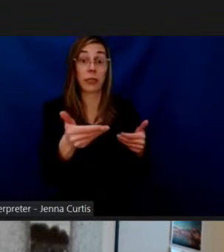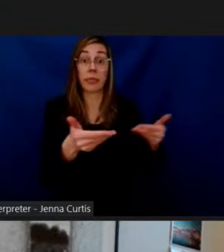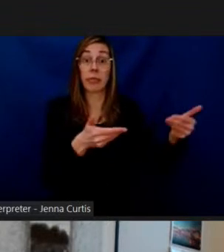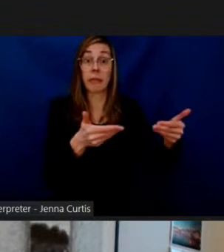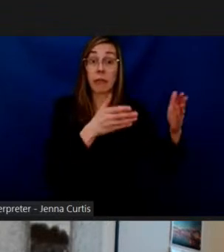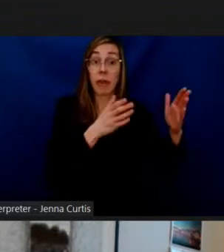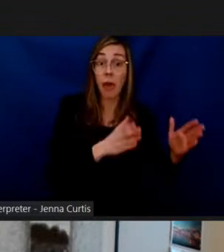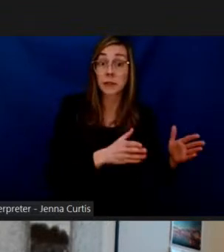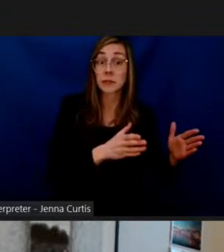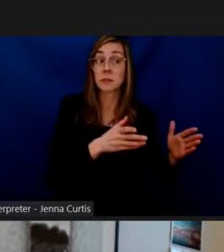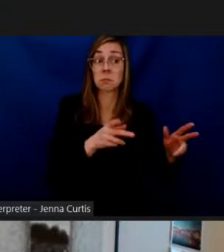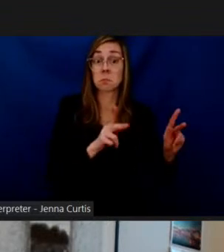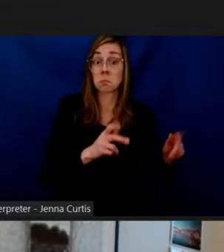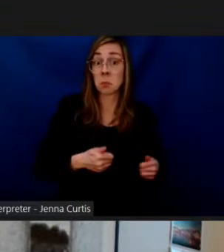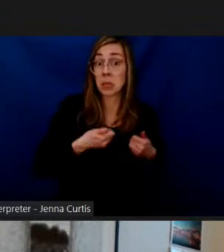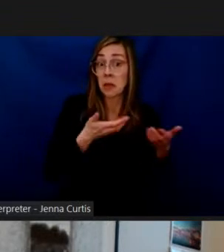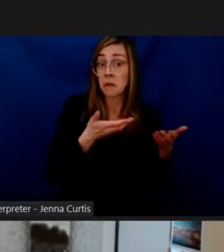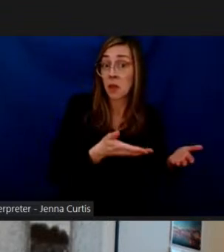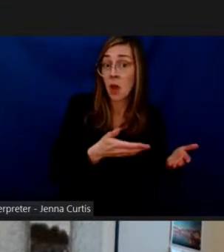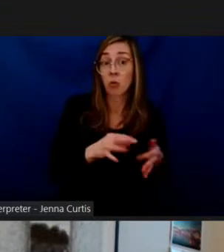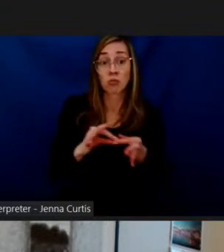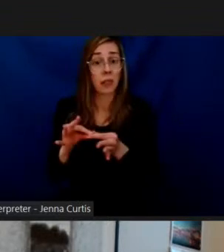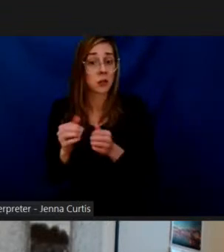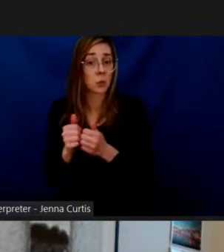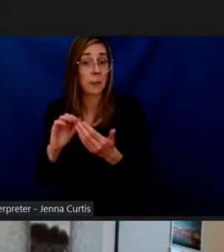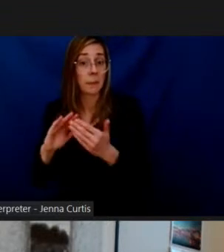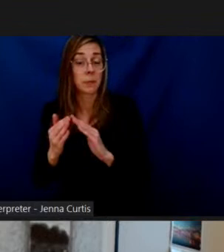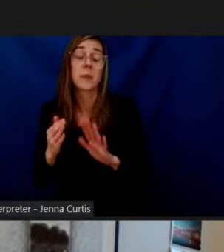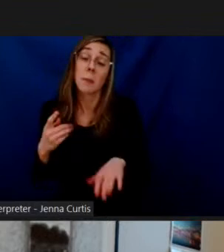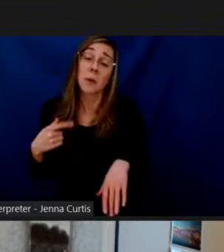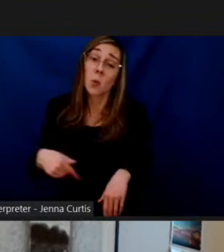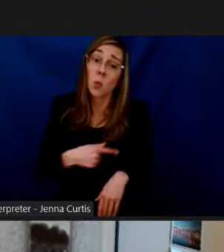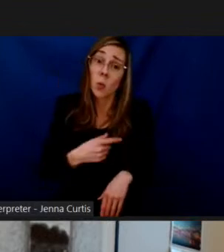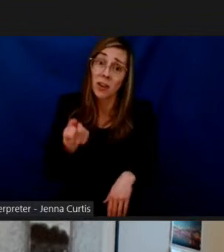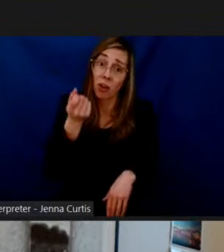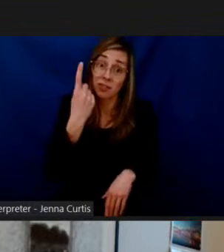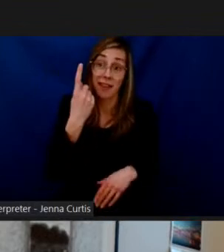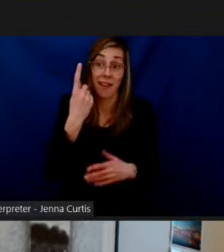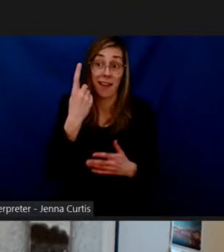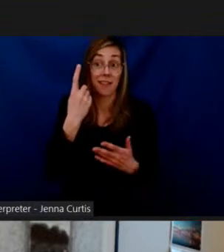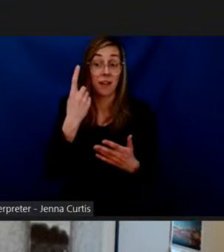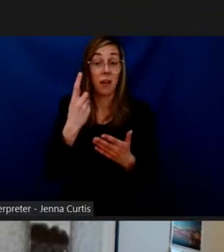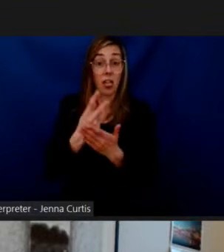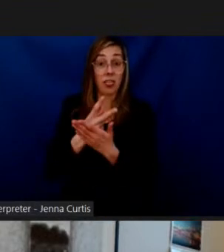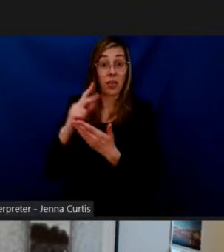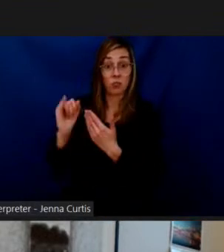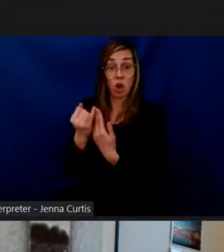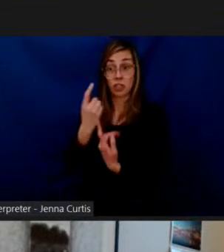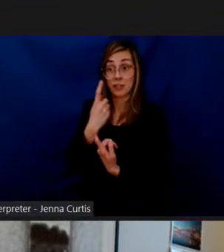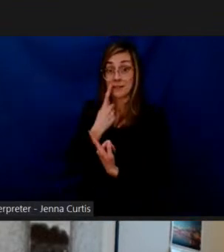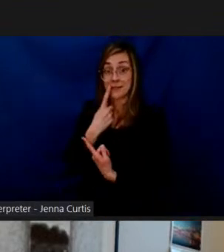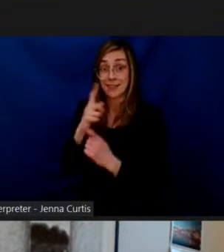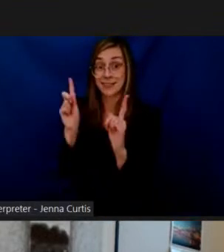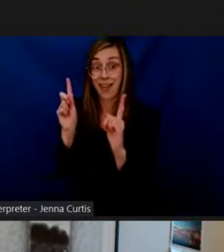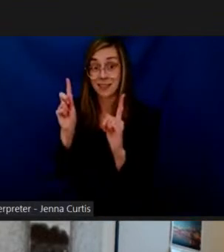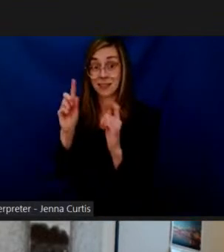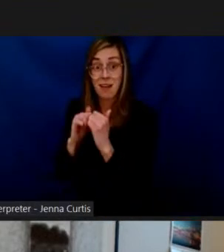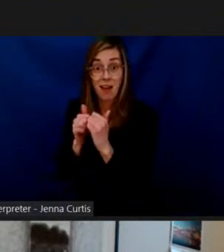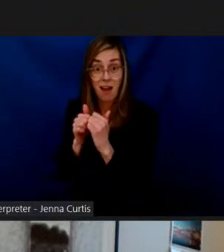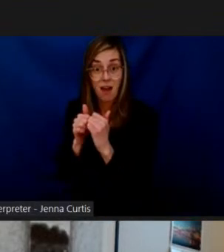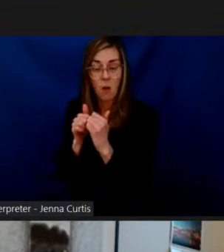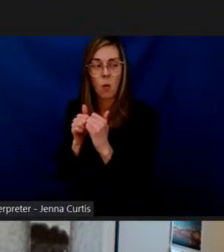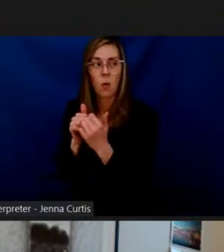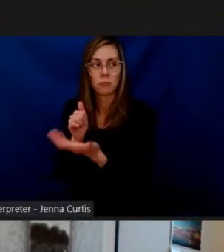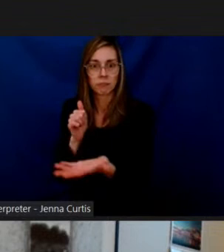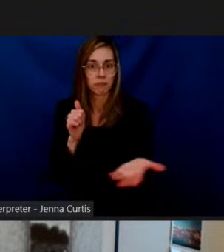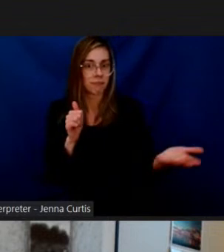community. Because like I said, we understand that really the key to the success of these projects is that the surrounding community, we